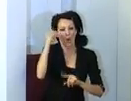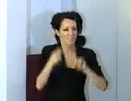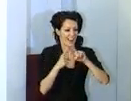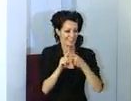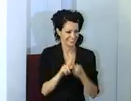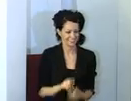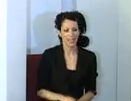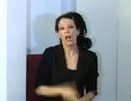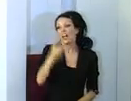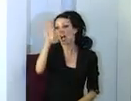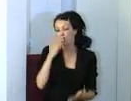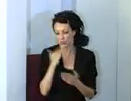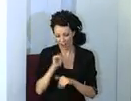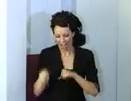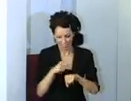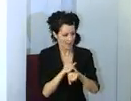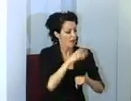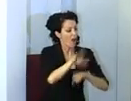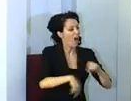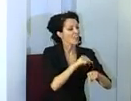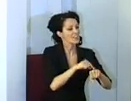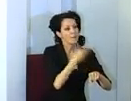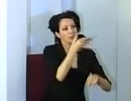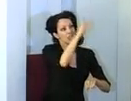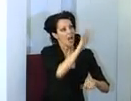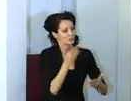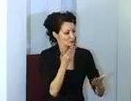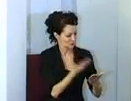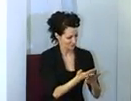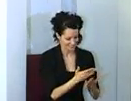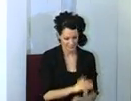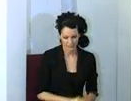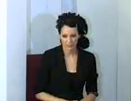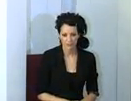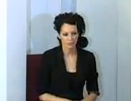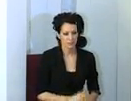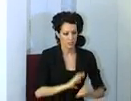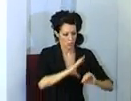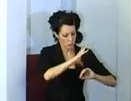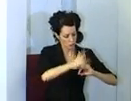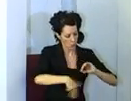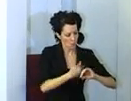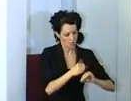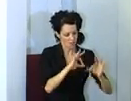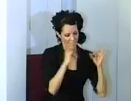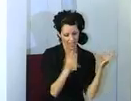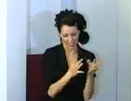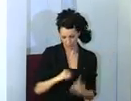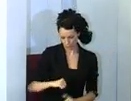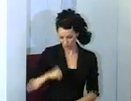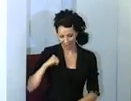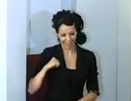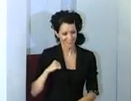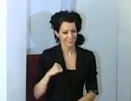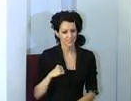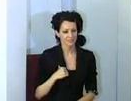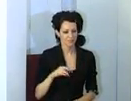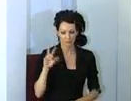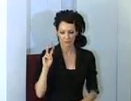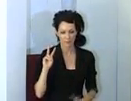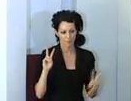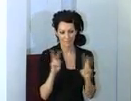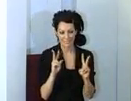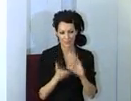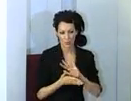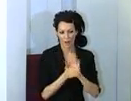good. And all the time. Global faith and global pride. Let's turn to one another now and offer a sign of peace and